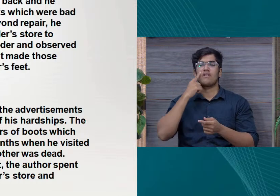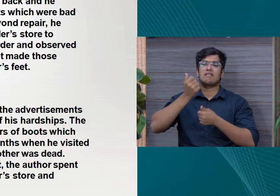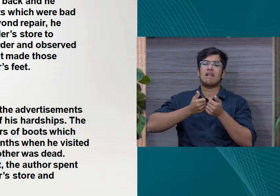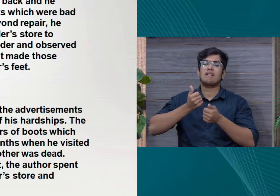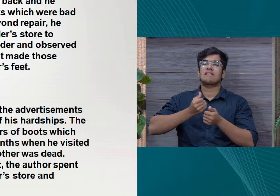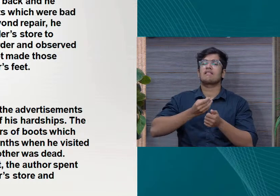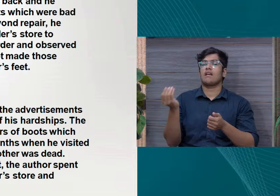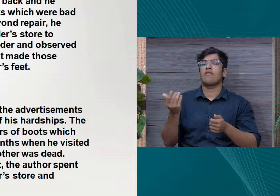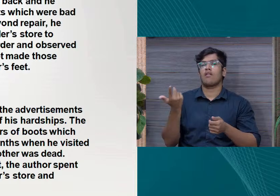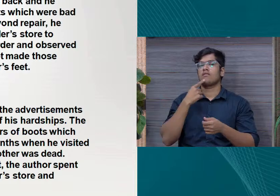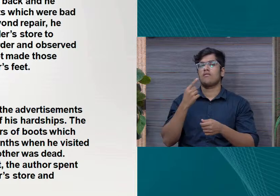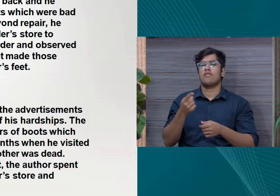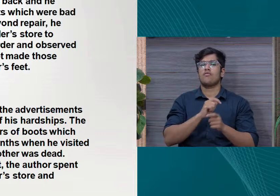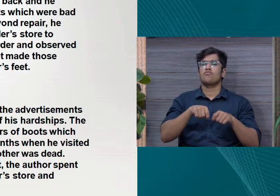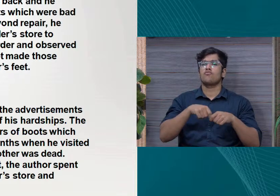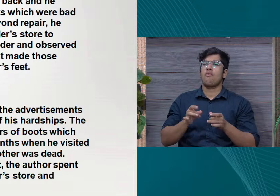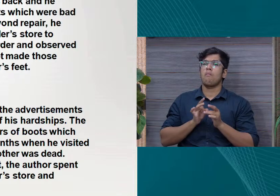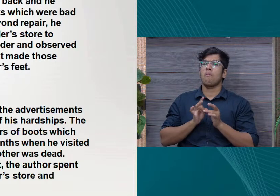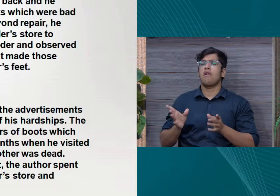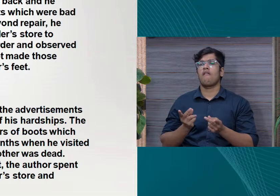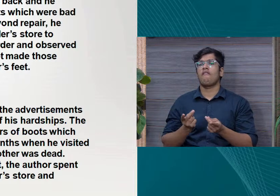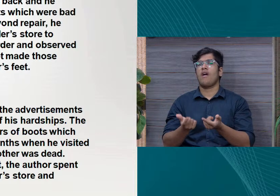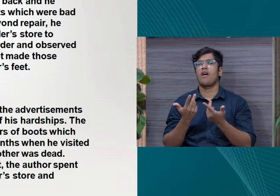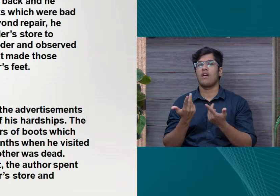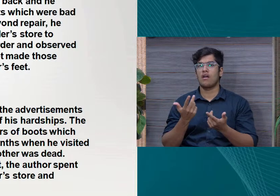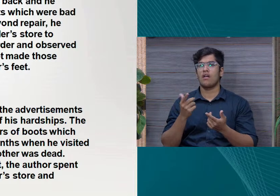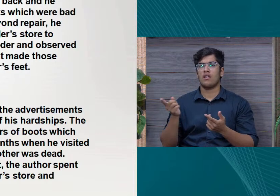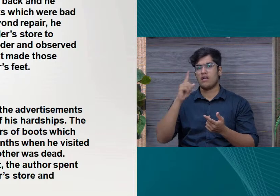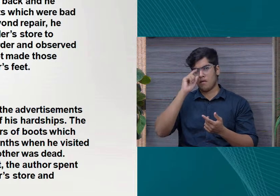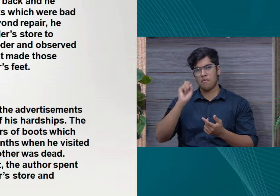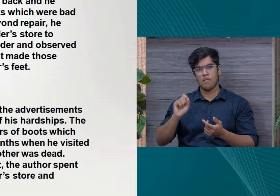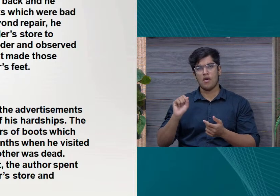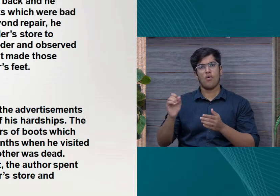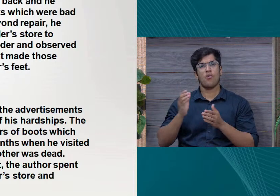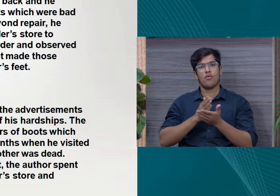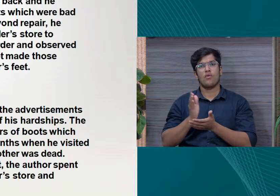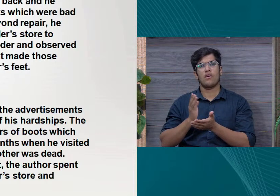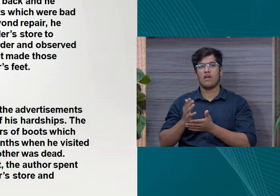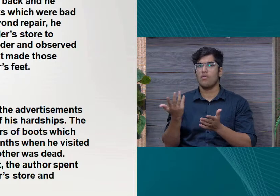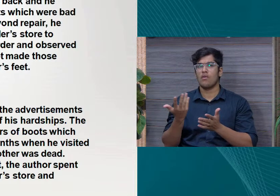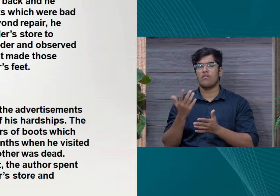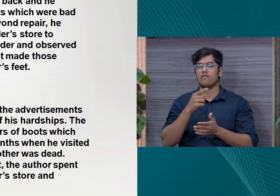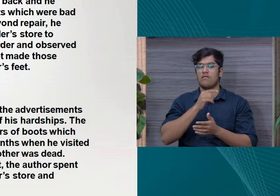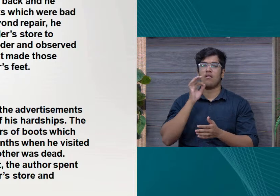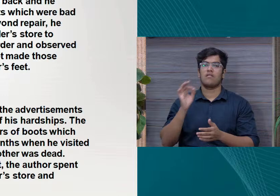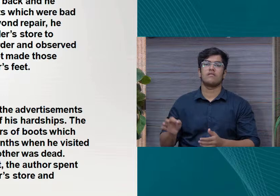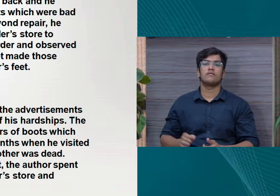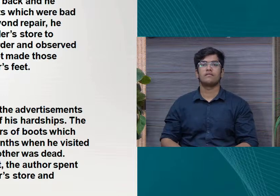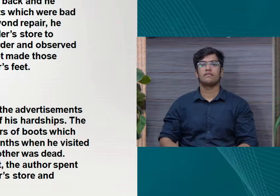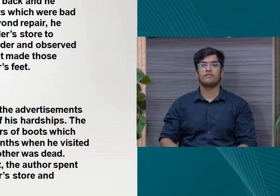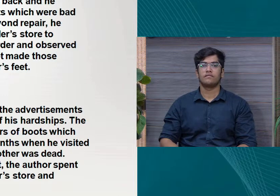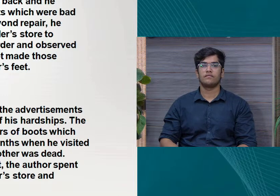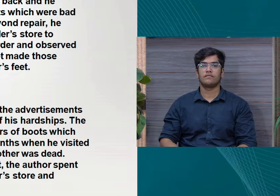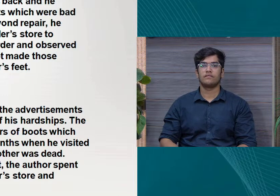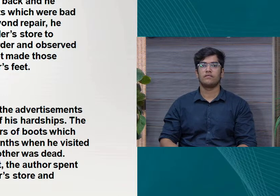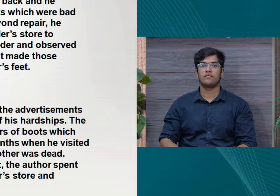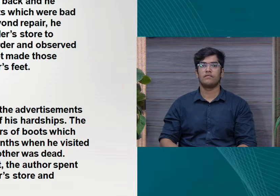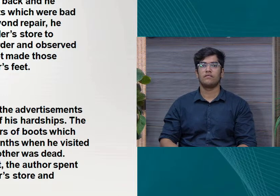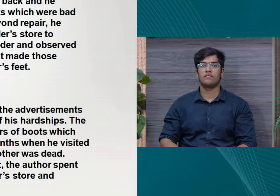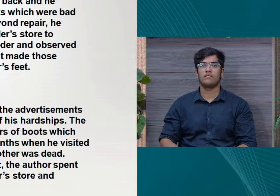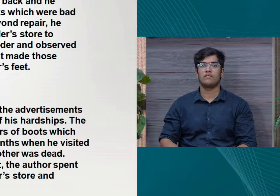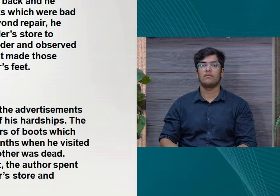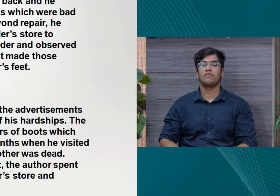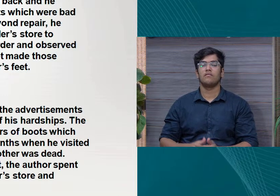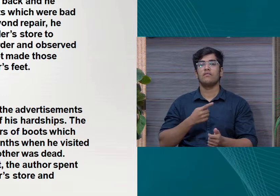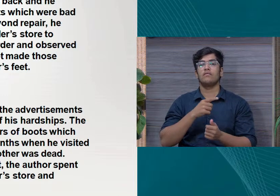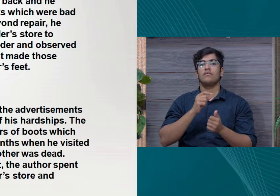shoemaker to know whether he remembered his technique or not. So the author became a little sorrowful so